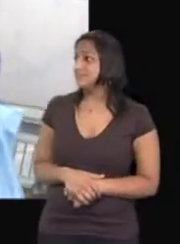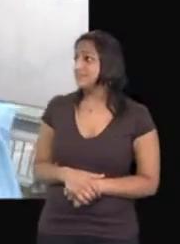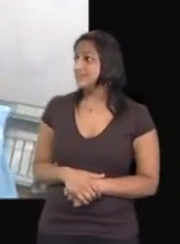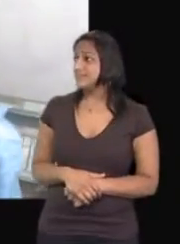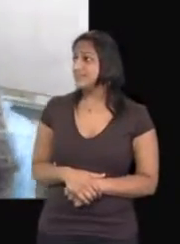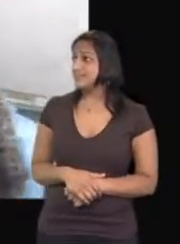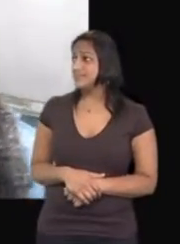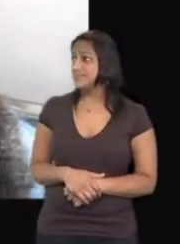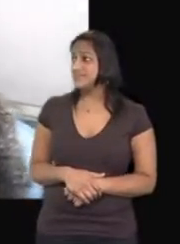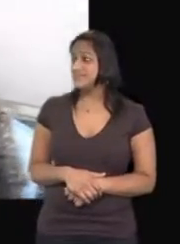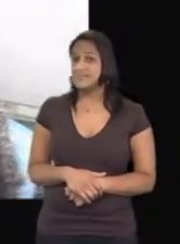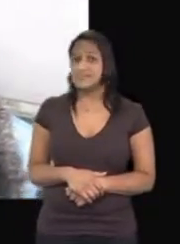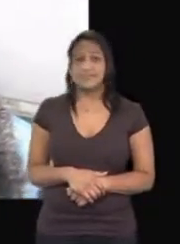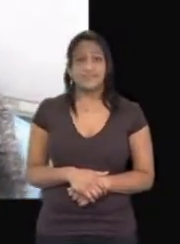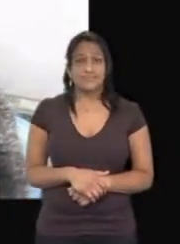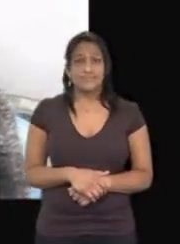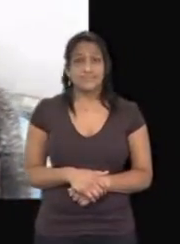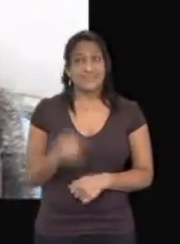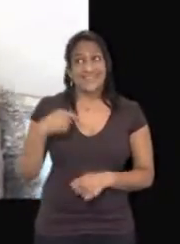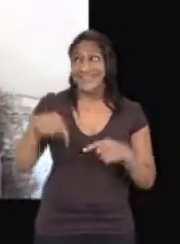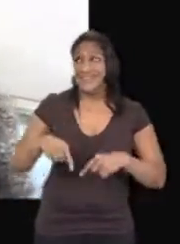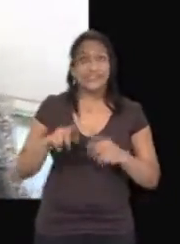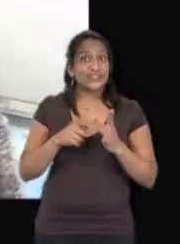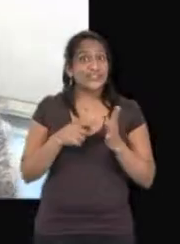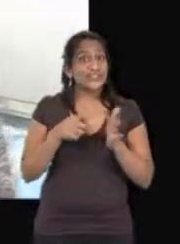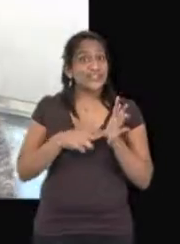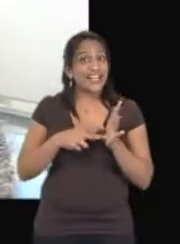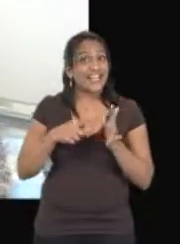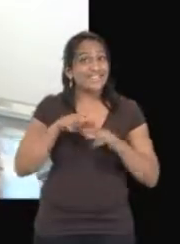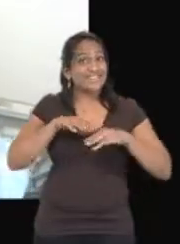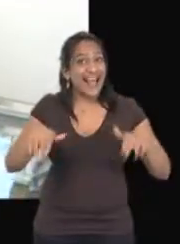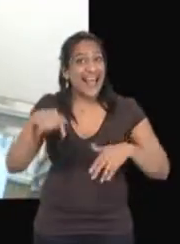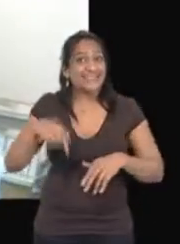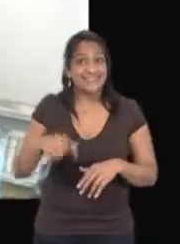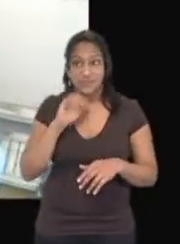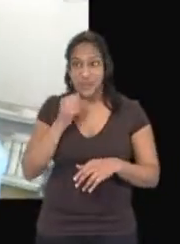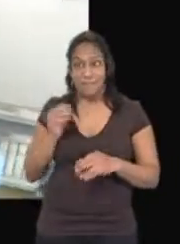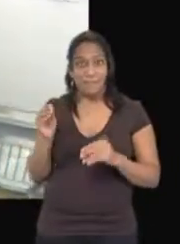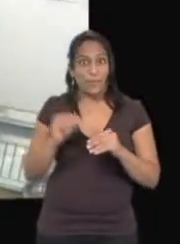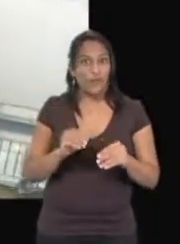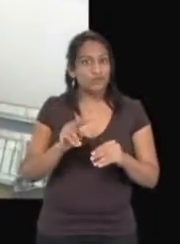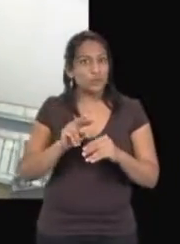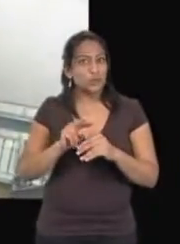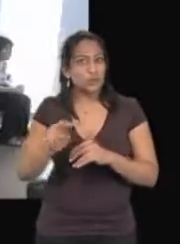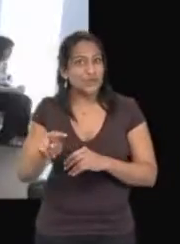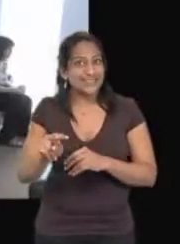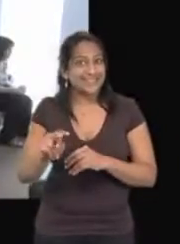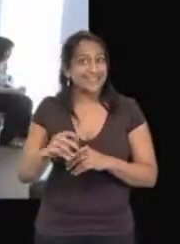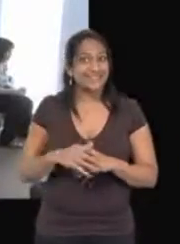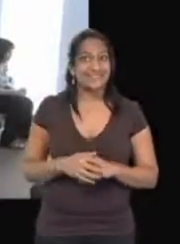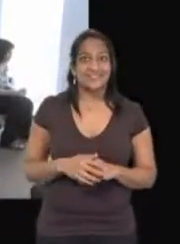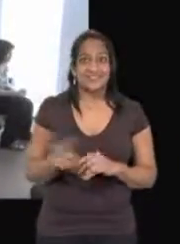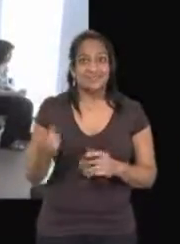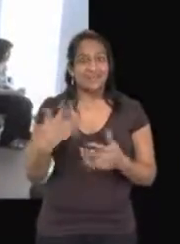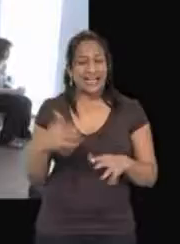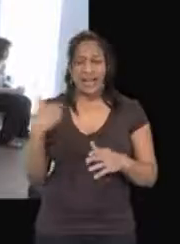Look, there's a mattress for the bed. We're in Jennie's flat. Jennie's about to move in about 2 weeks' time, so we've just been spending the last